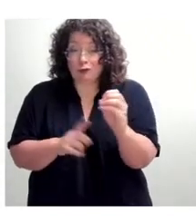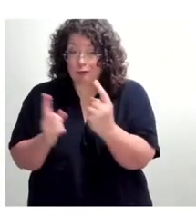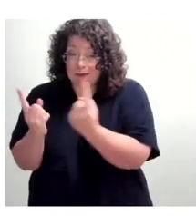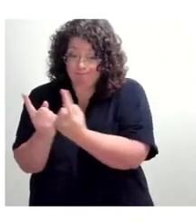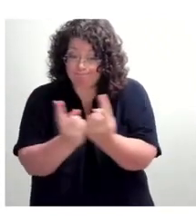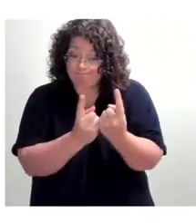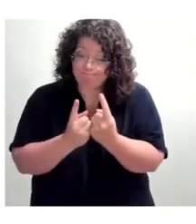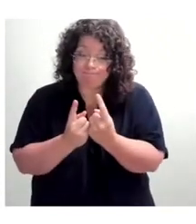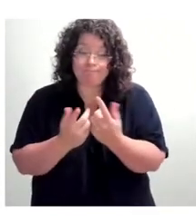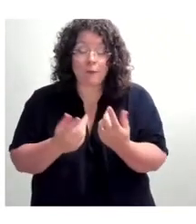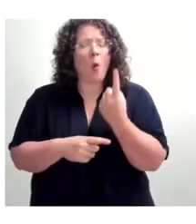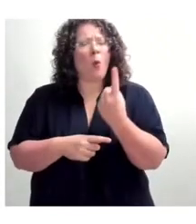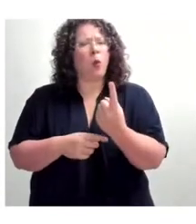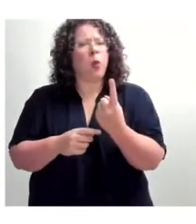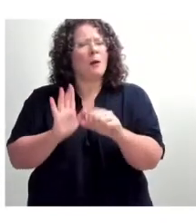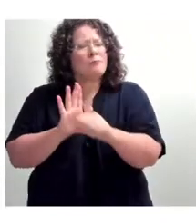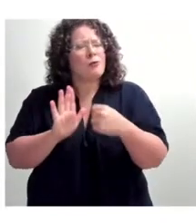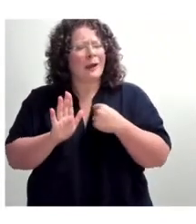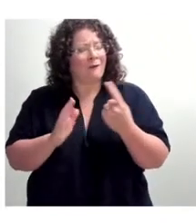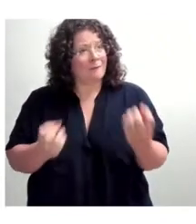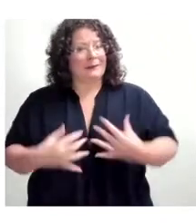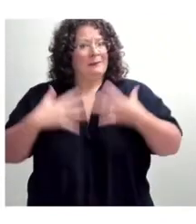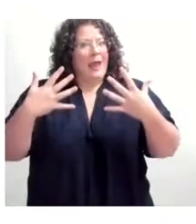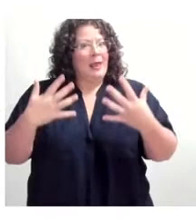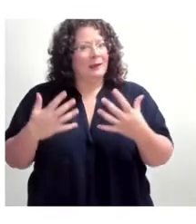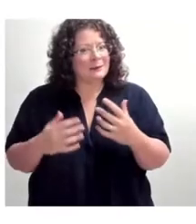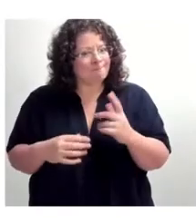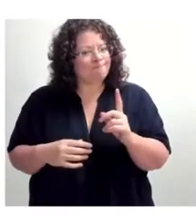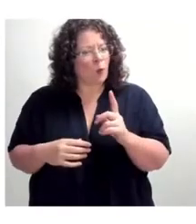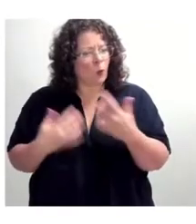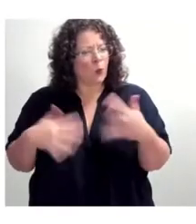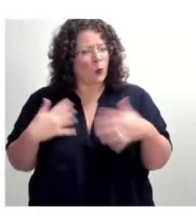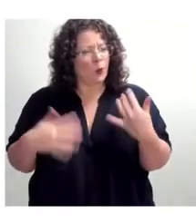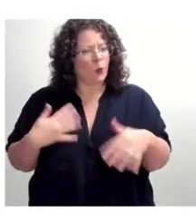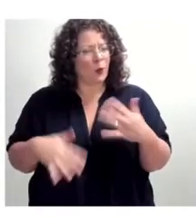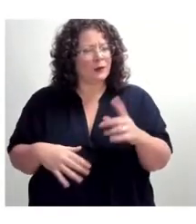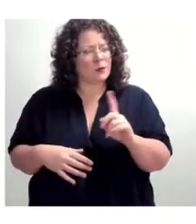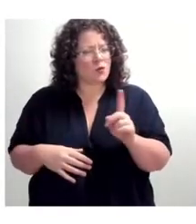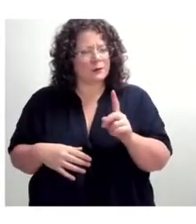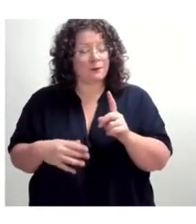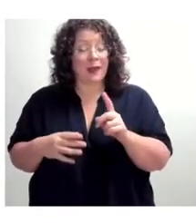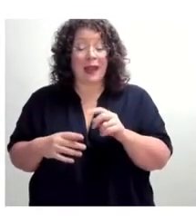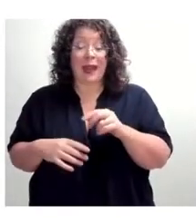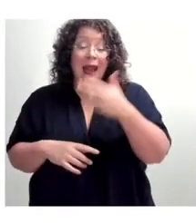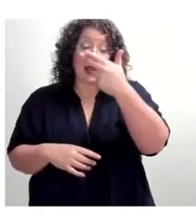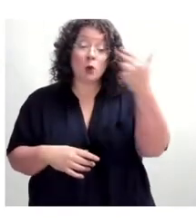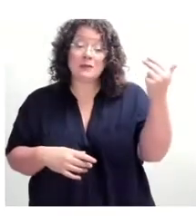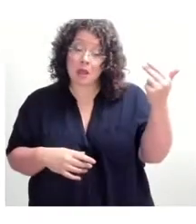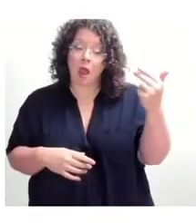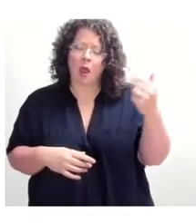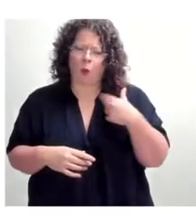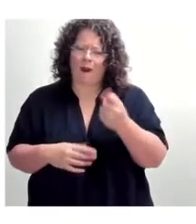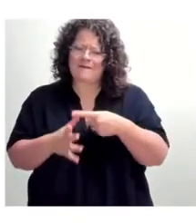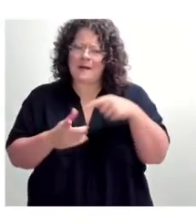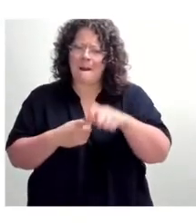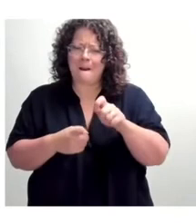in Indonesia, we have an app called Jerak, because 1 out of 10 Indonesians are disabled. We know that the roads and infrastructure